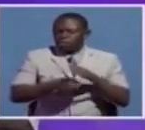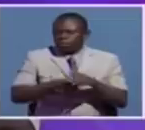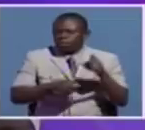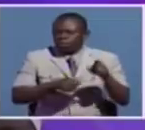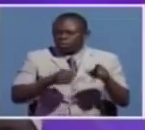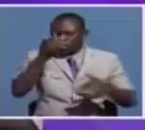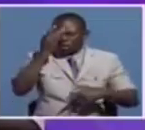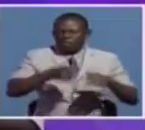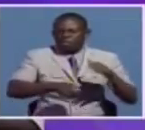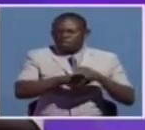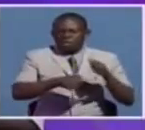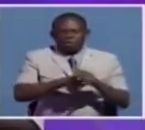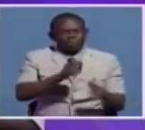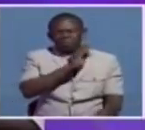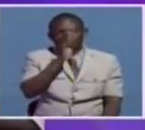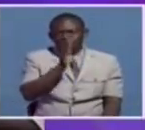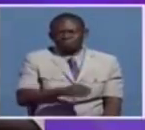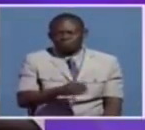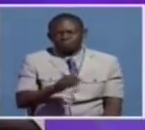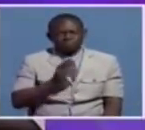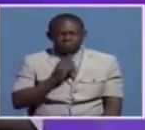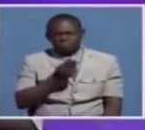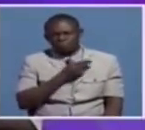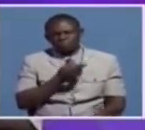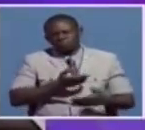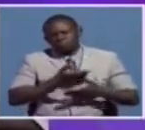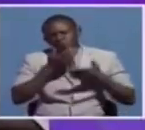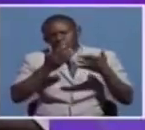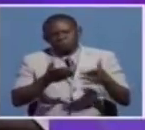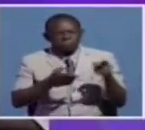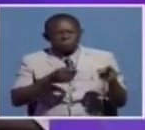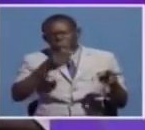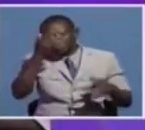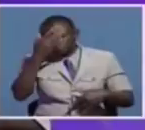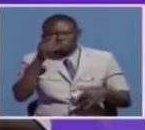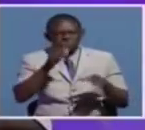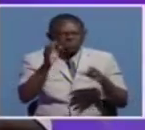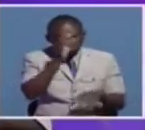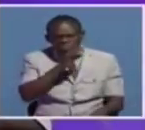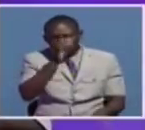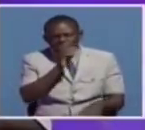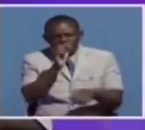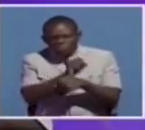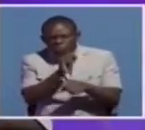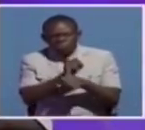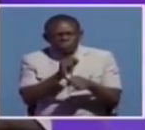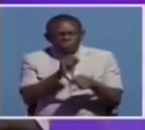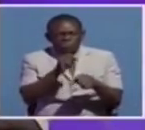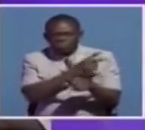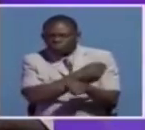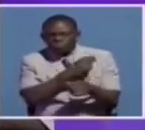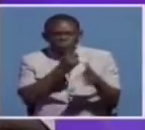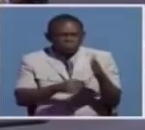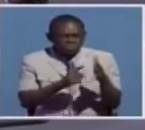medicines, things like that. So we're desperate to save him. When the president came out and said it openly?